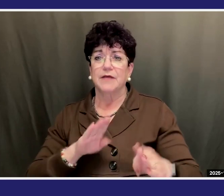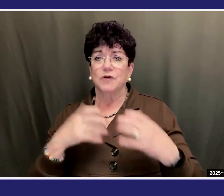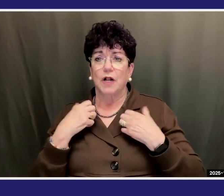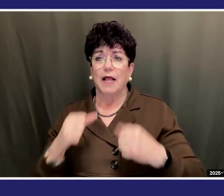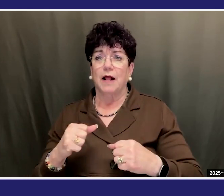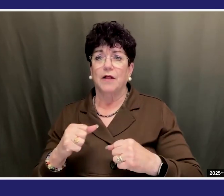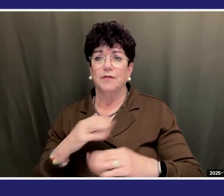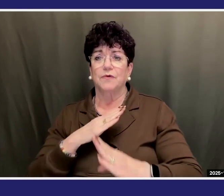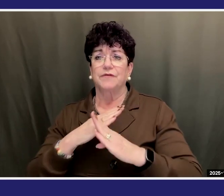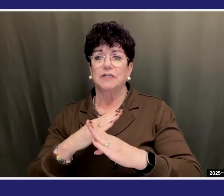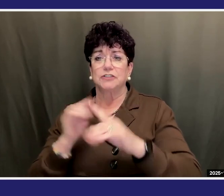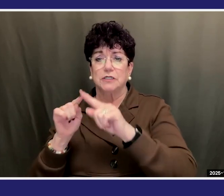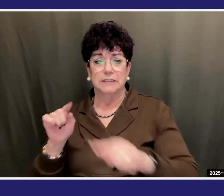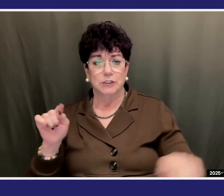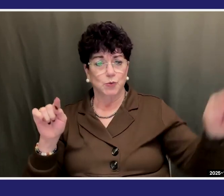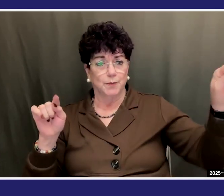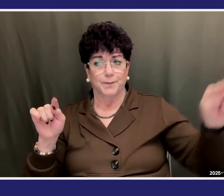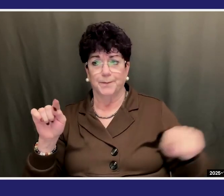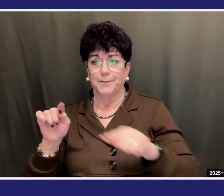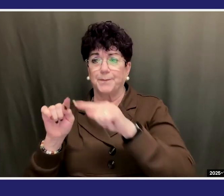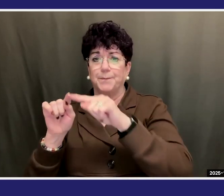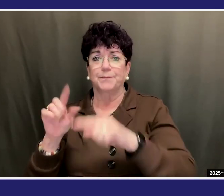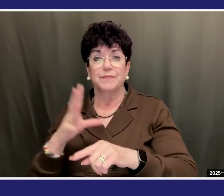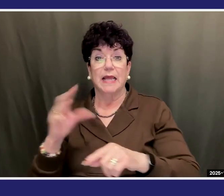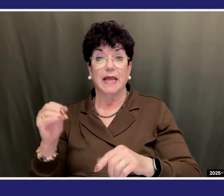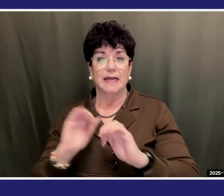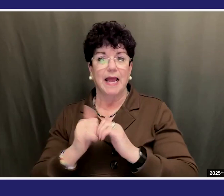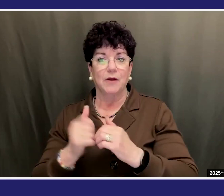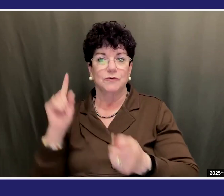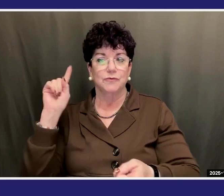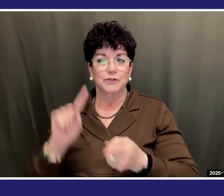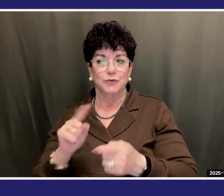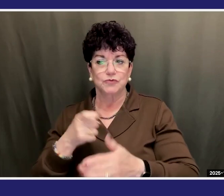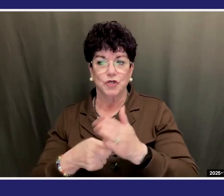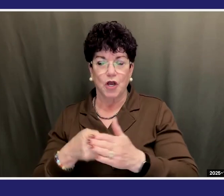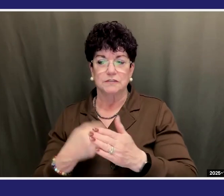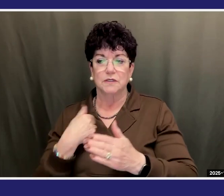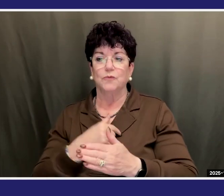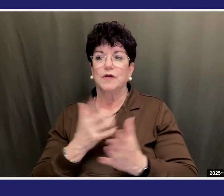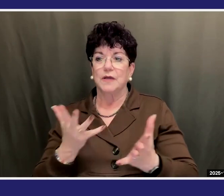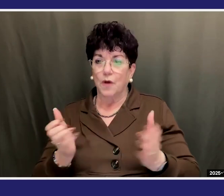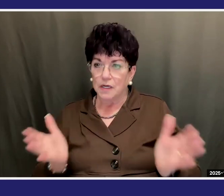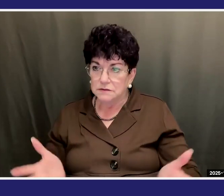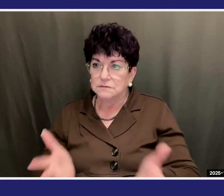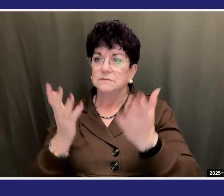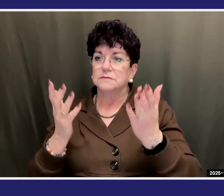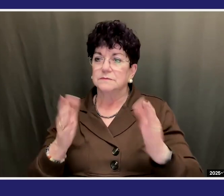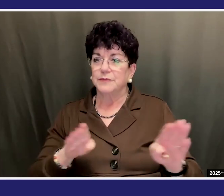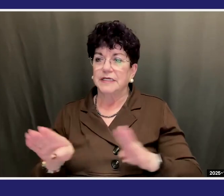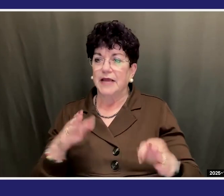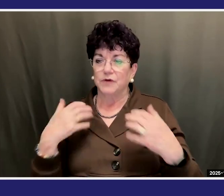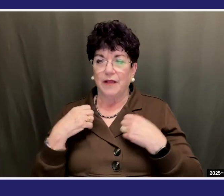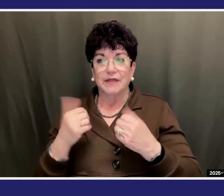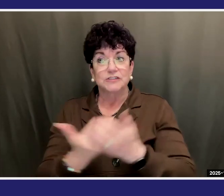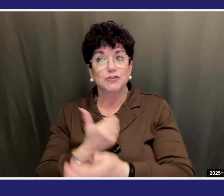prevention continuum. And then there's the cross-cutting efforts. So we are elevating behavioral health in the public health space. This is